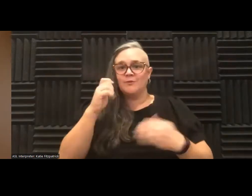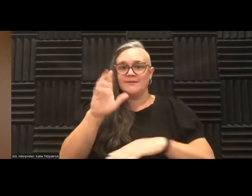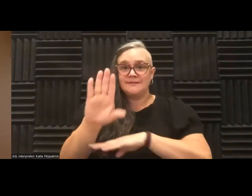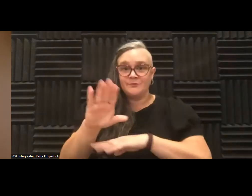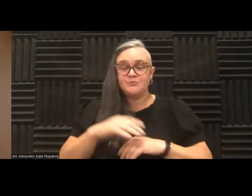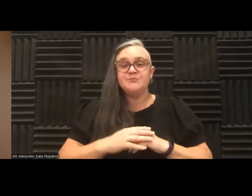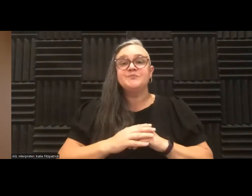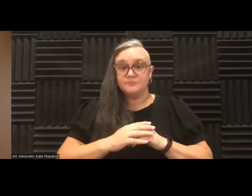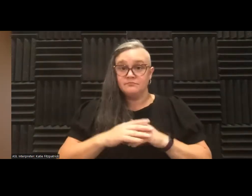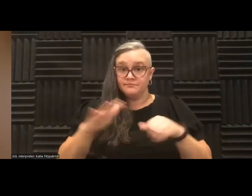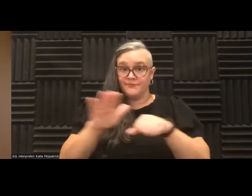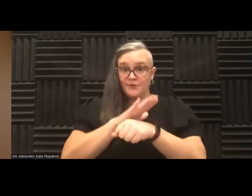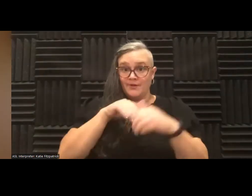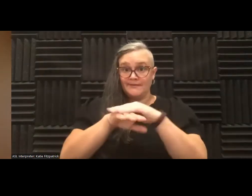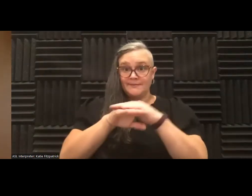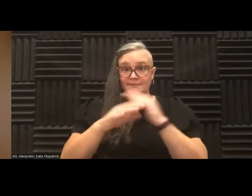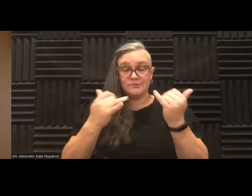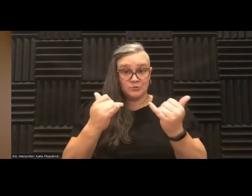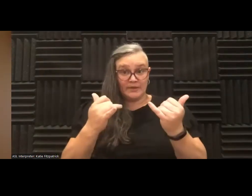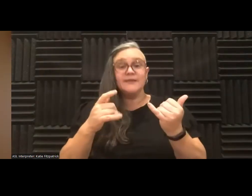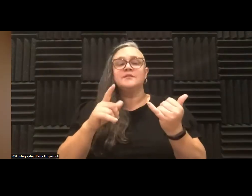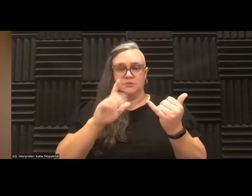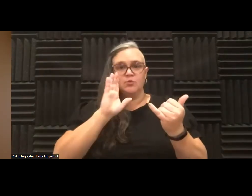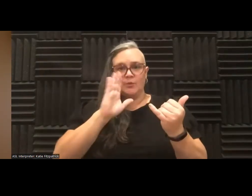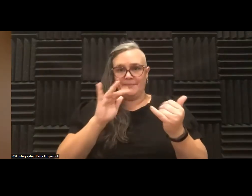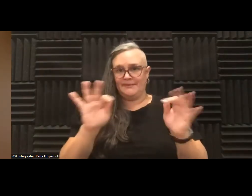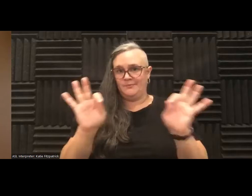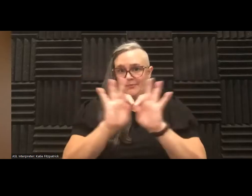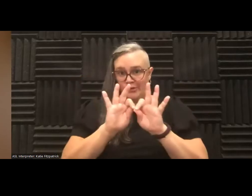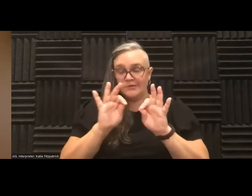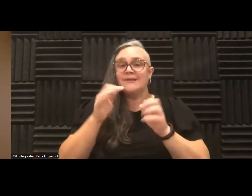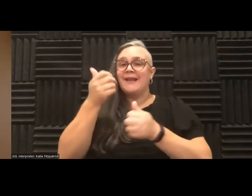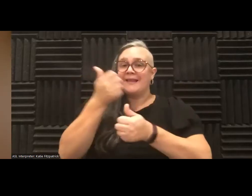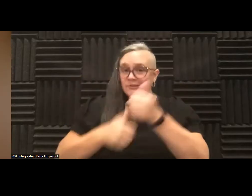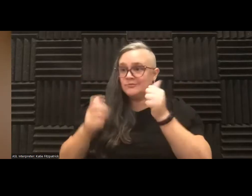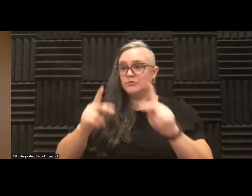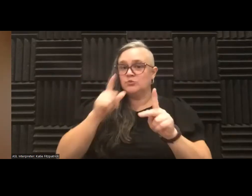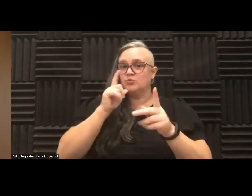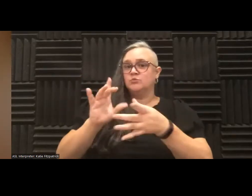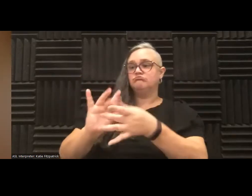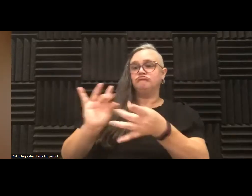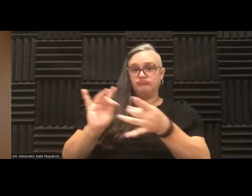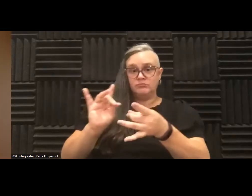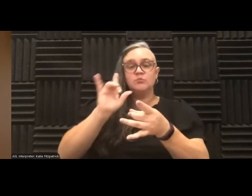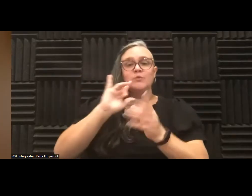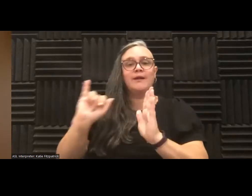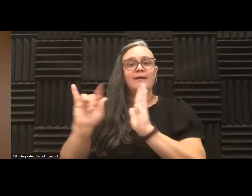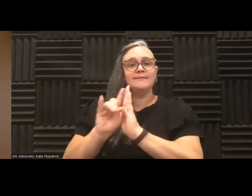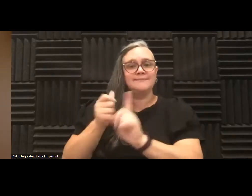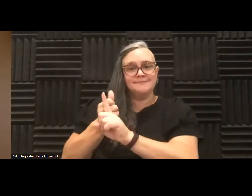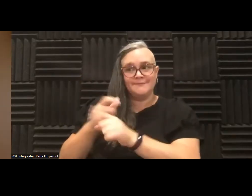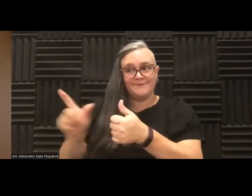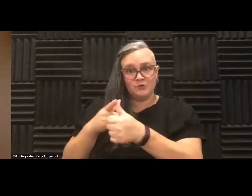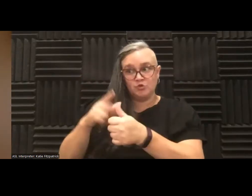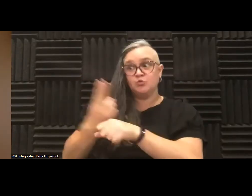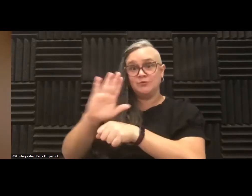For full accessibility today, it is important that speakers first identify themselves by name before speaking